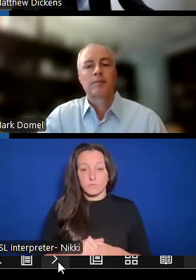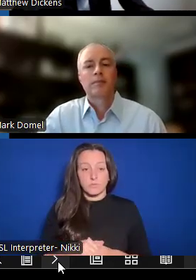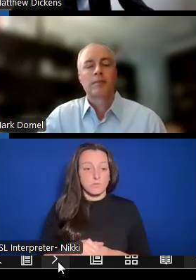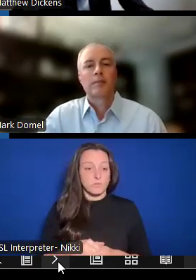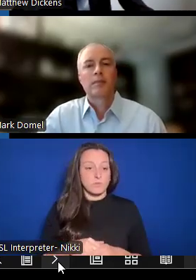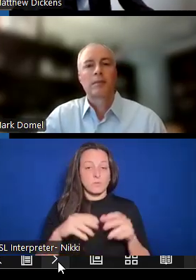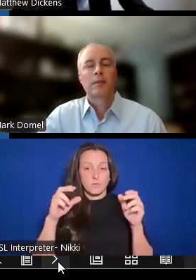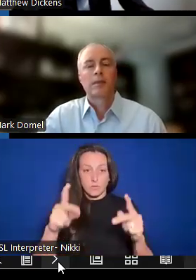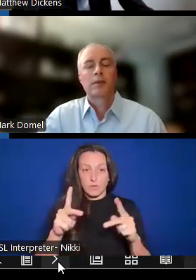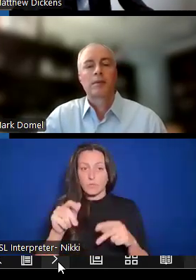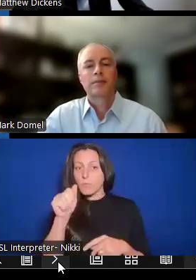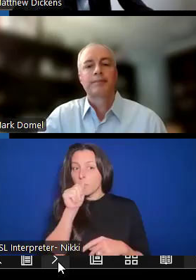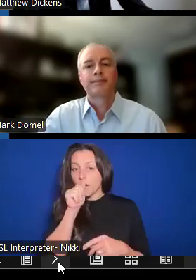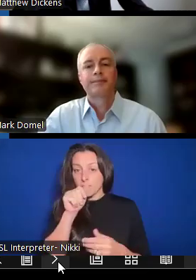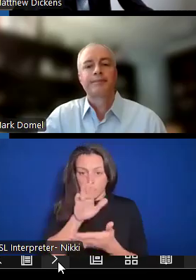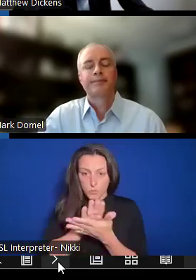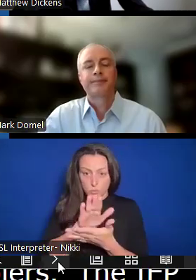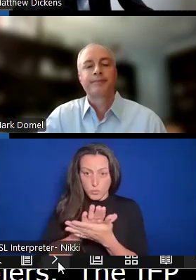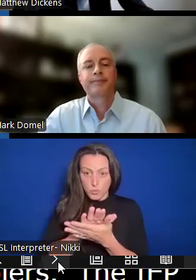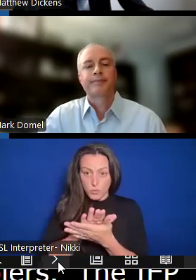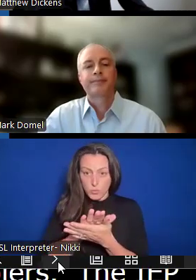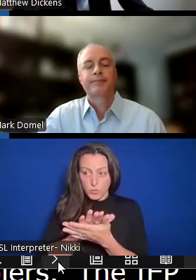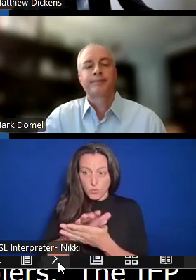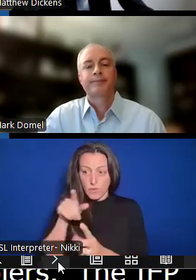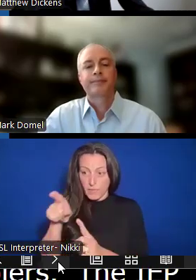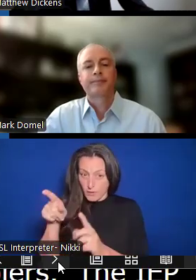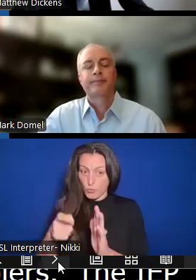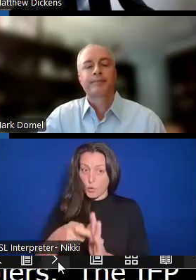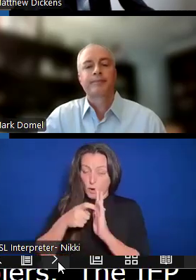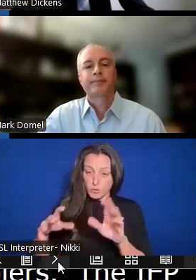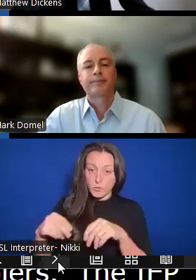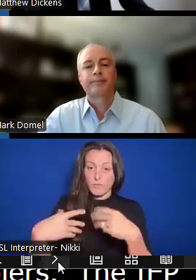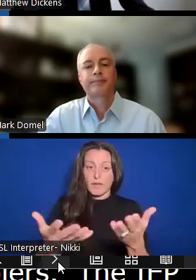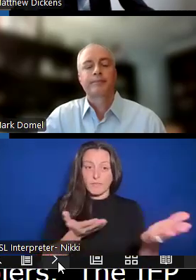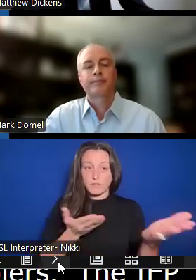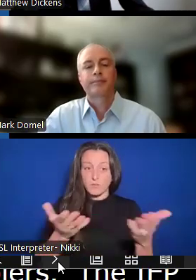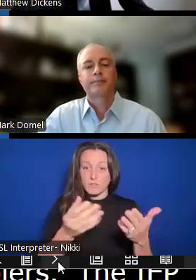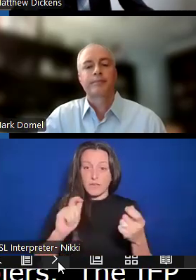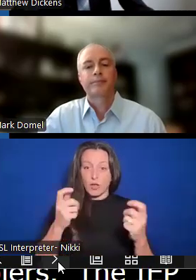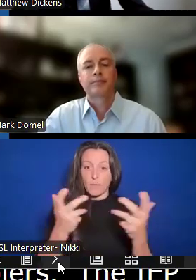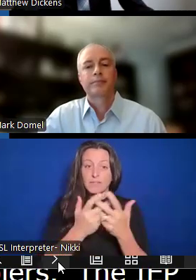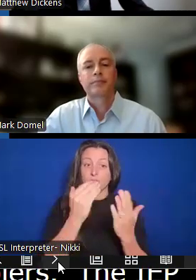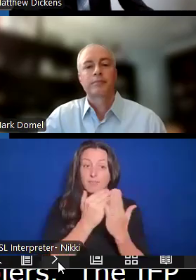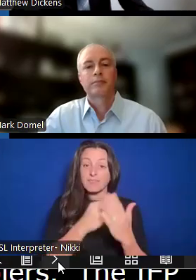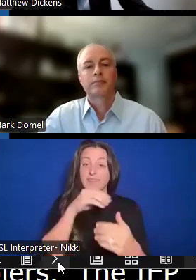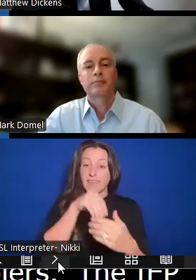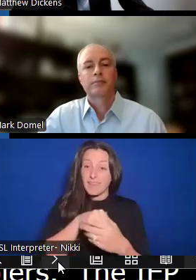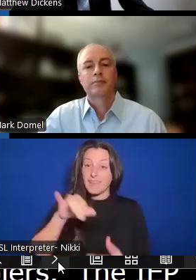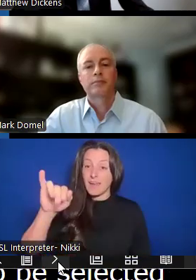Okay, is the private school selected required to provide the services and accommodations listed in a student's IEP?